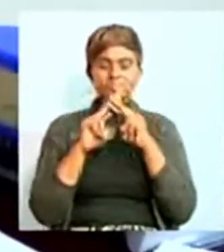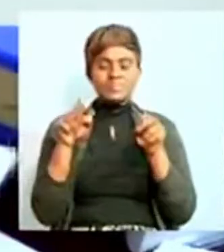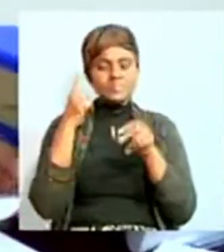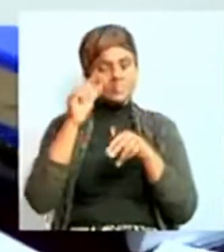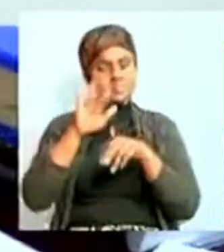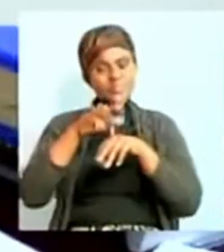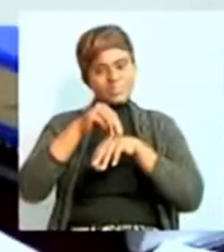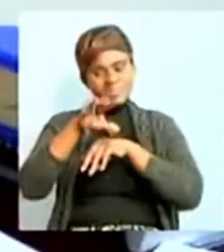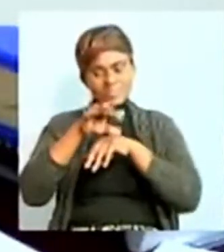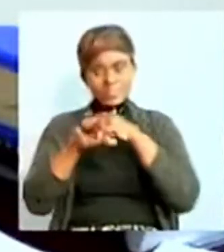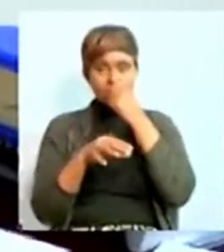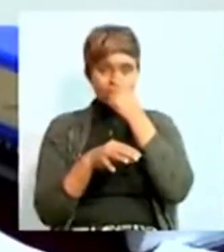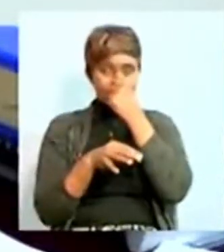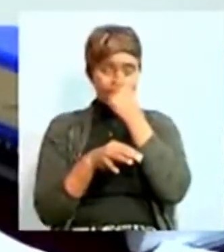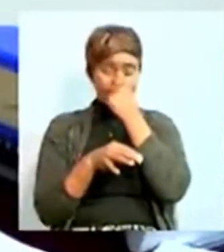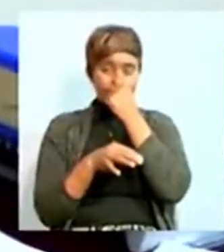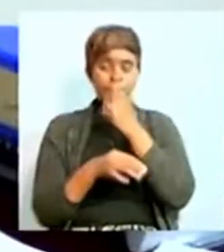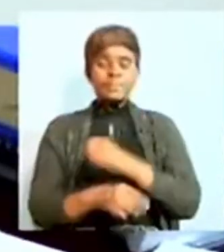guide.